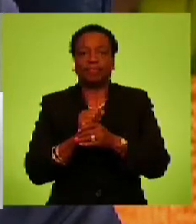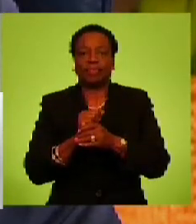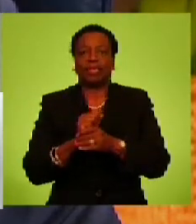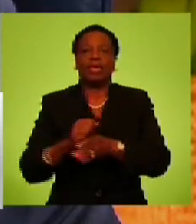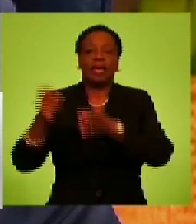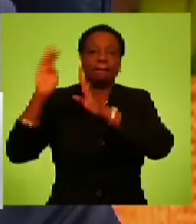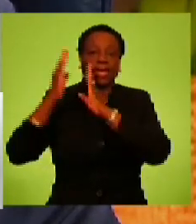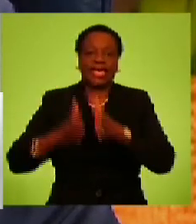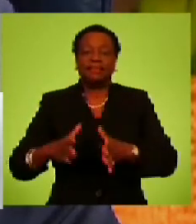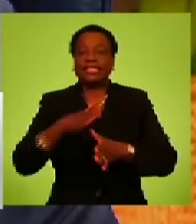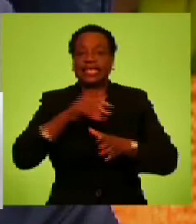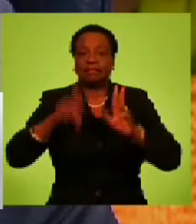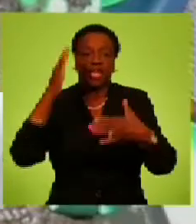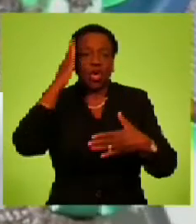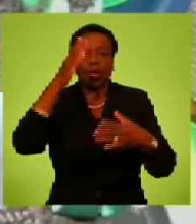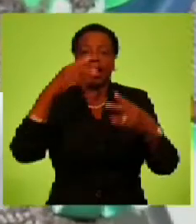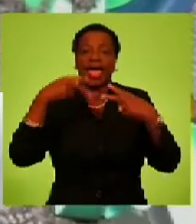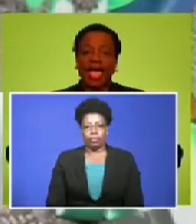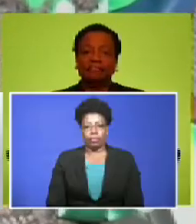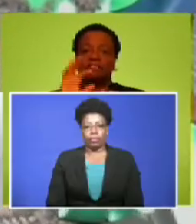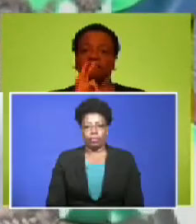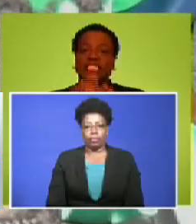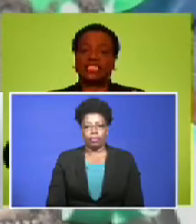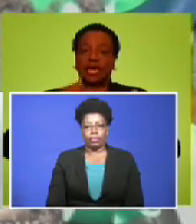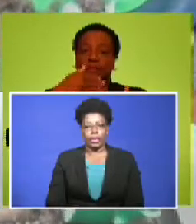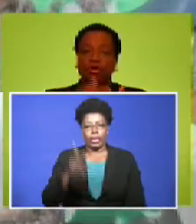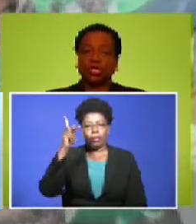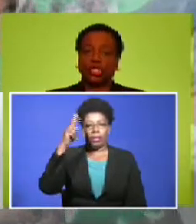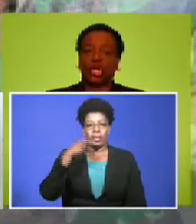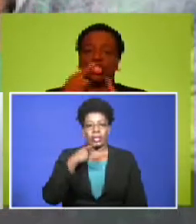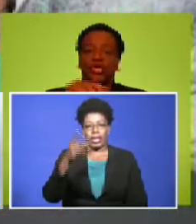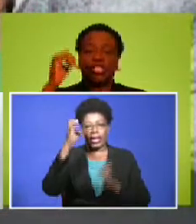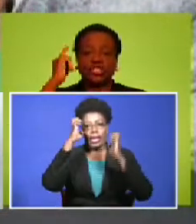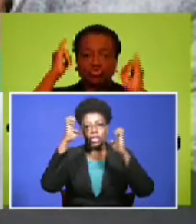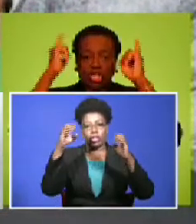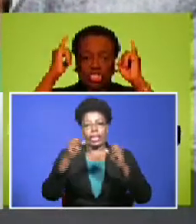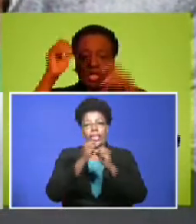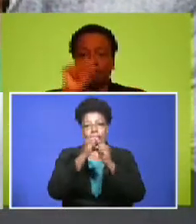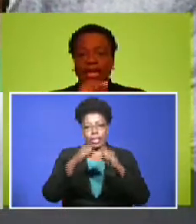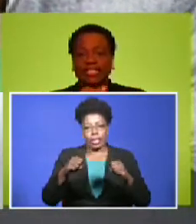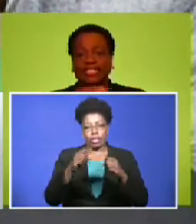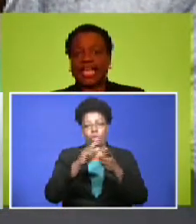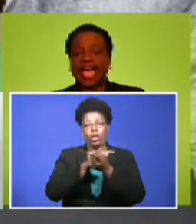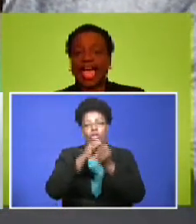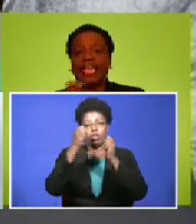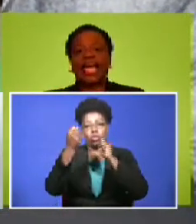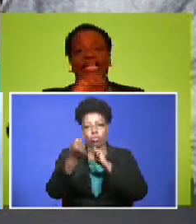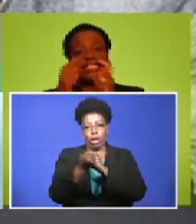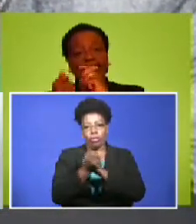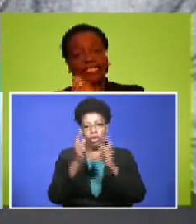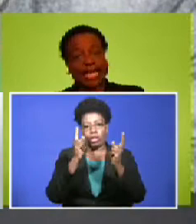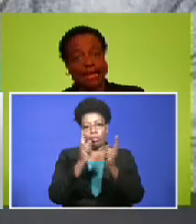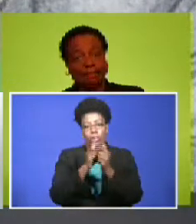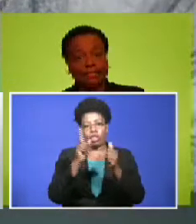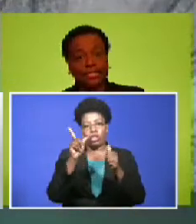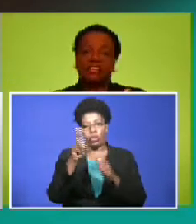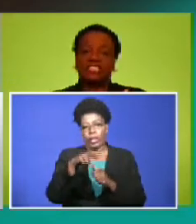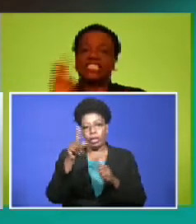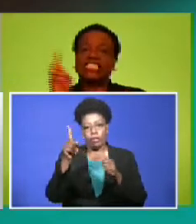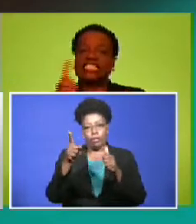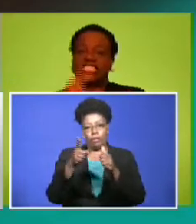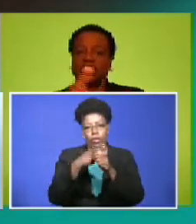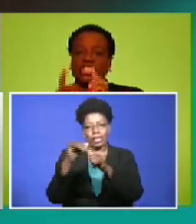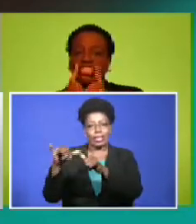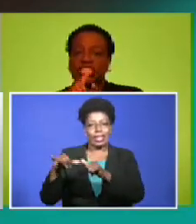the Turks and Caicos Islands. The Prime Minister says the country's education system will also be transformed to meet 21st century